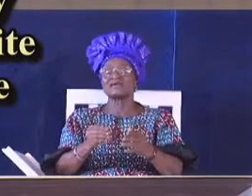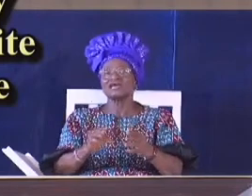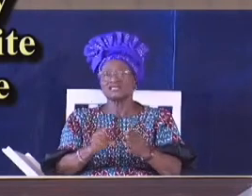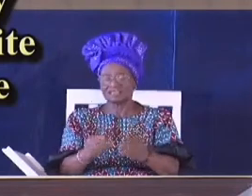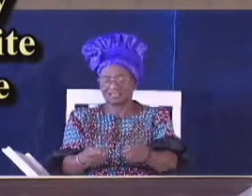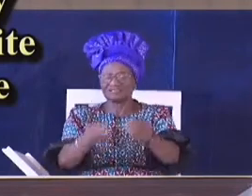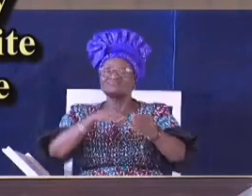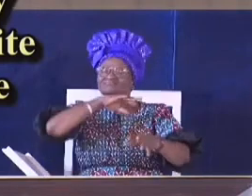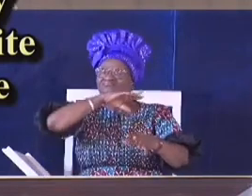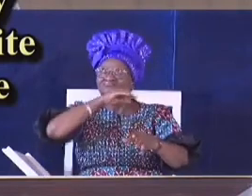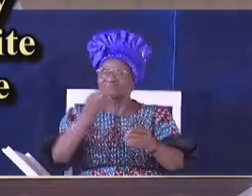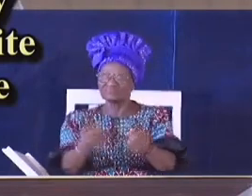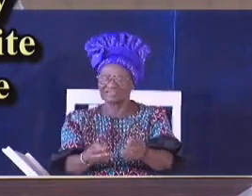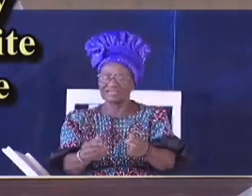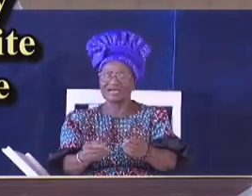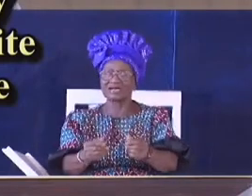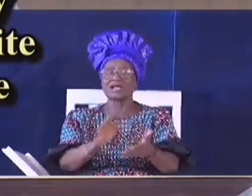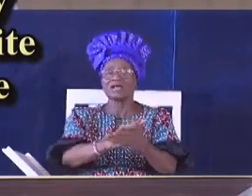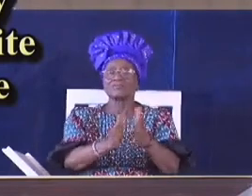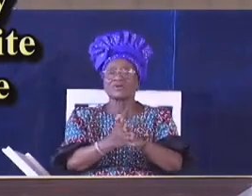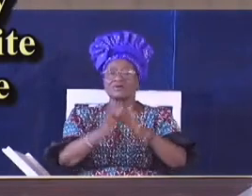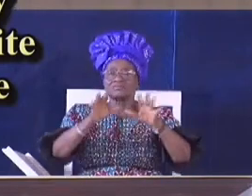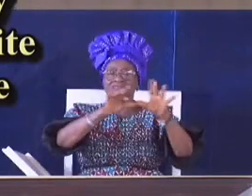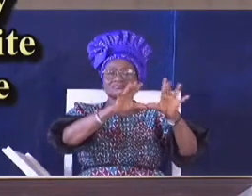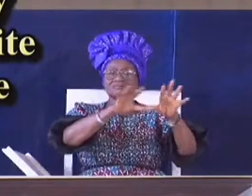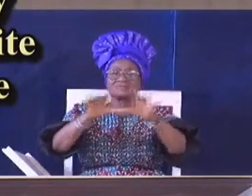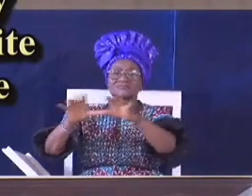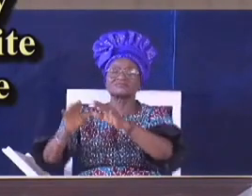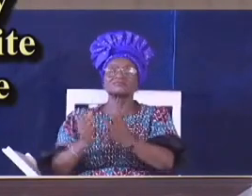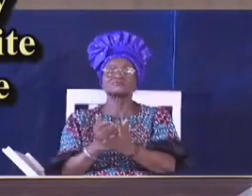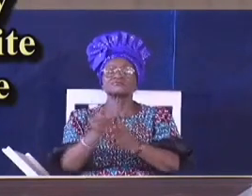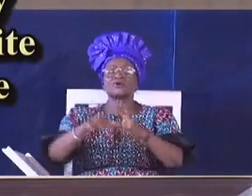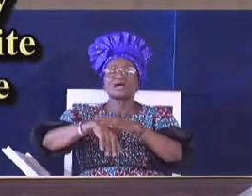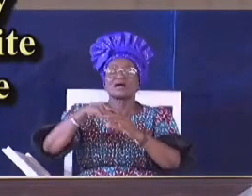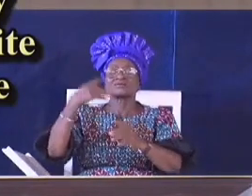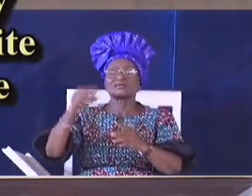land became lice throughout all the land of Egypt.